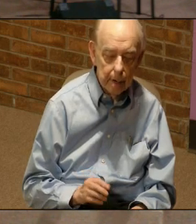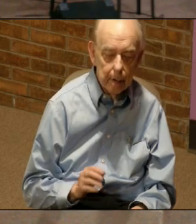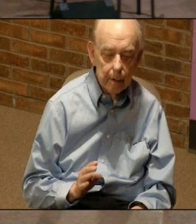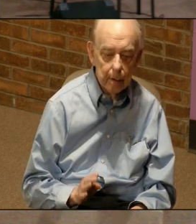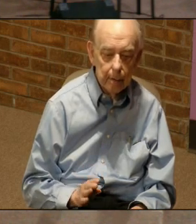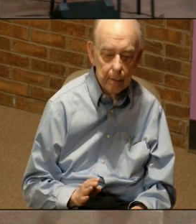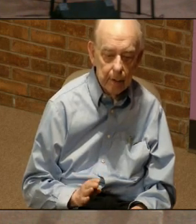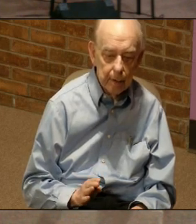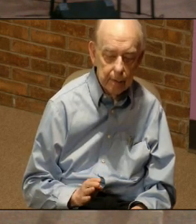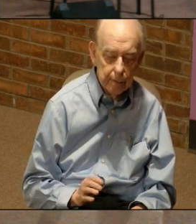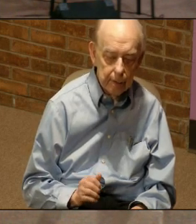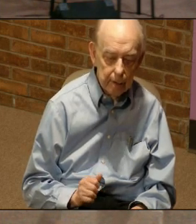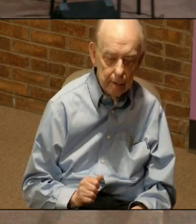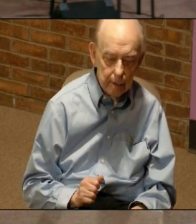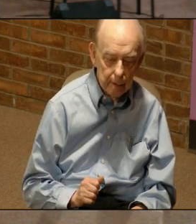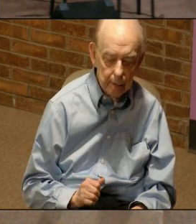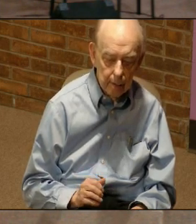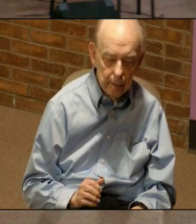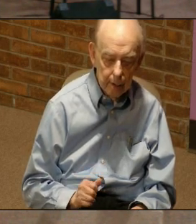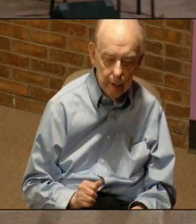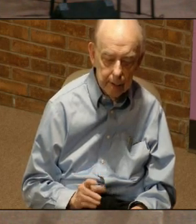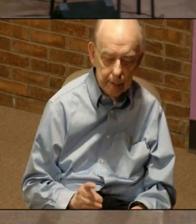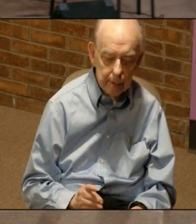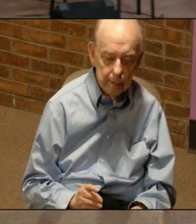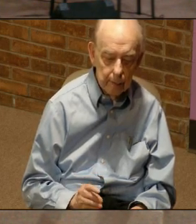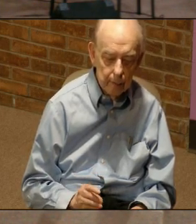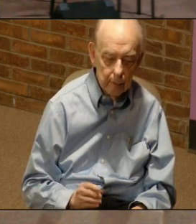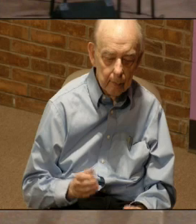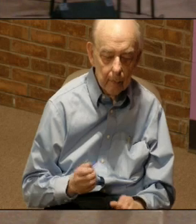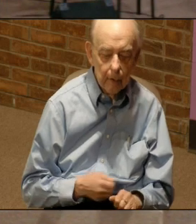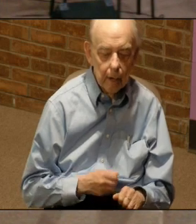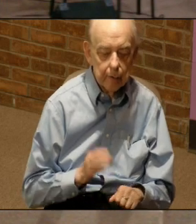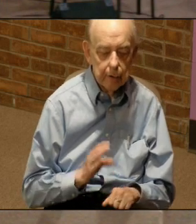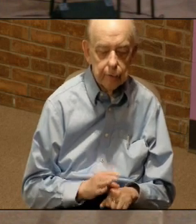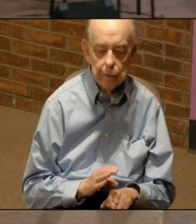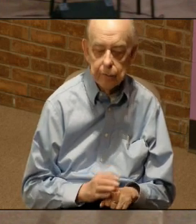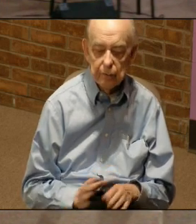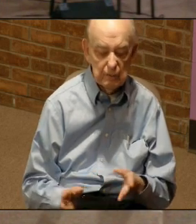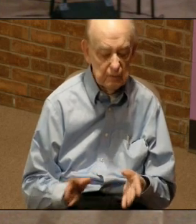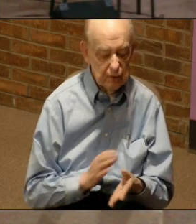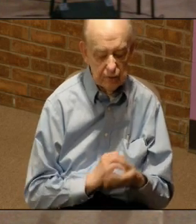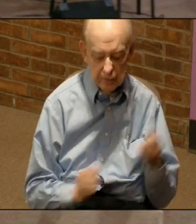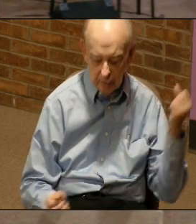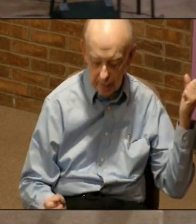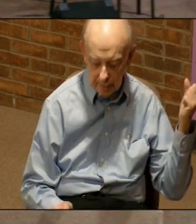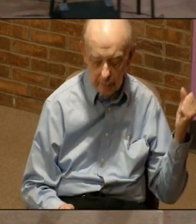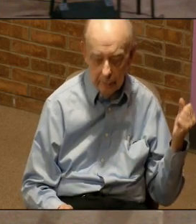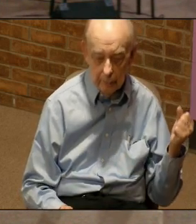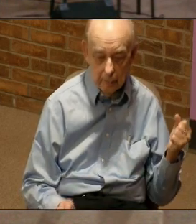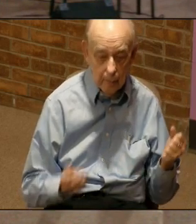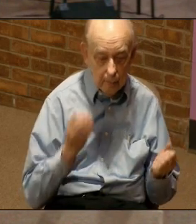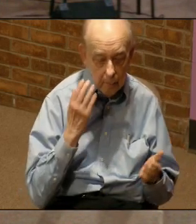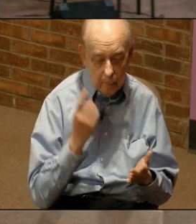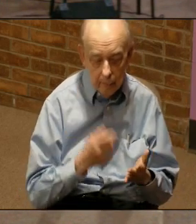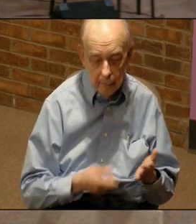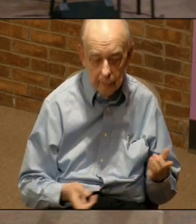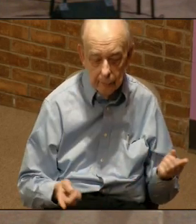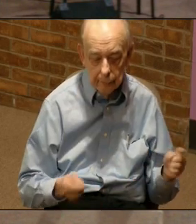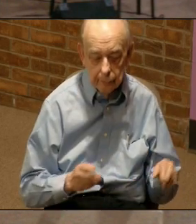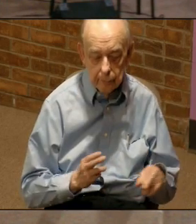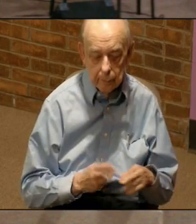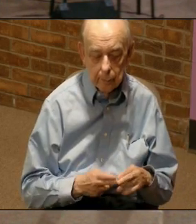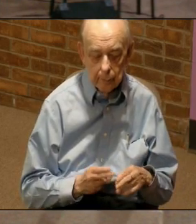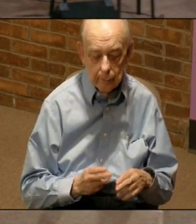But in 37 years, every one of these churches are destroyed. You know what happened between the time